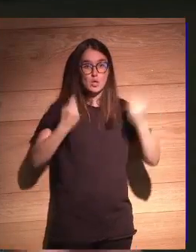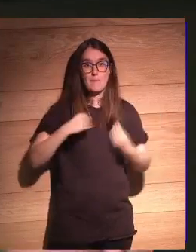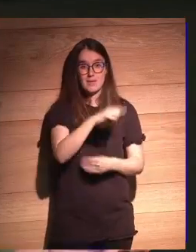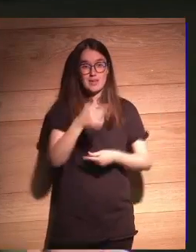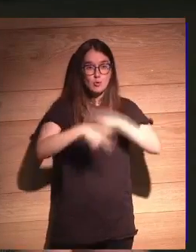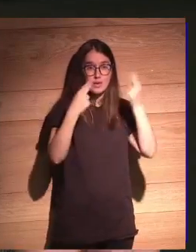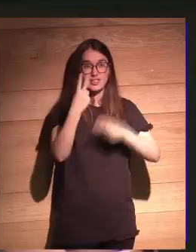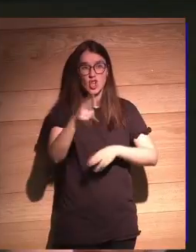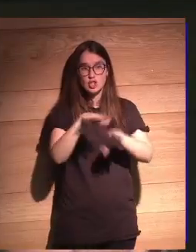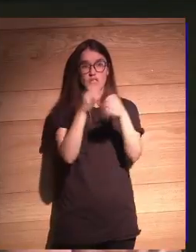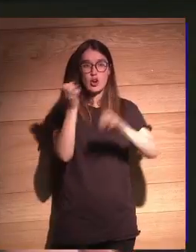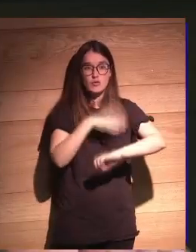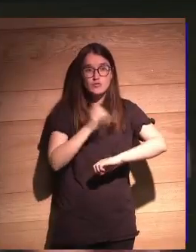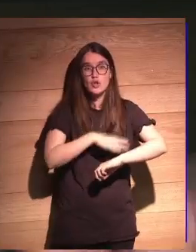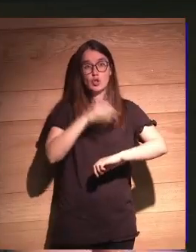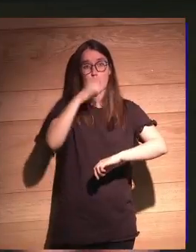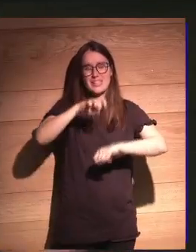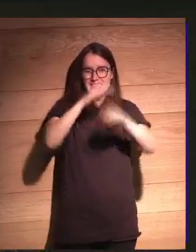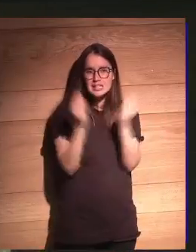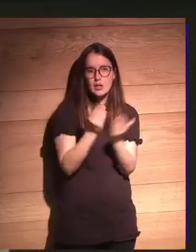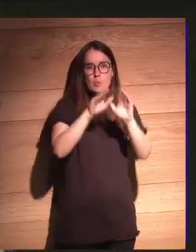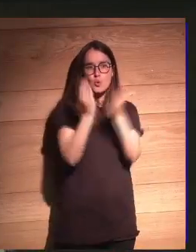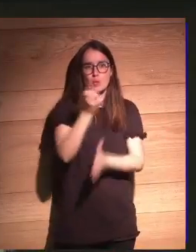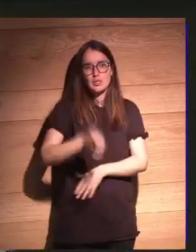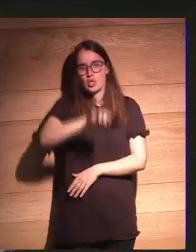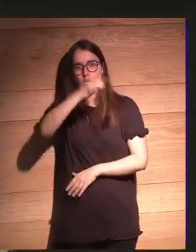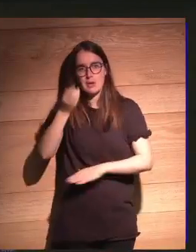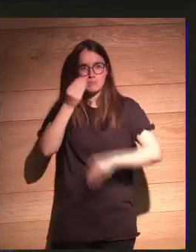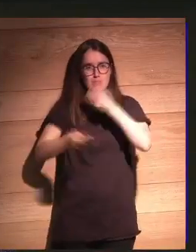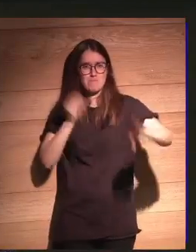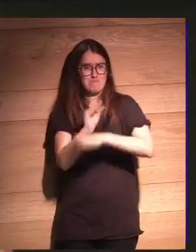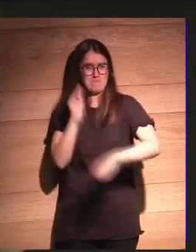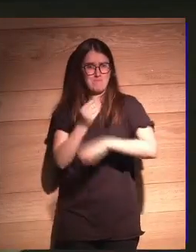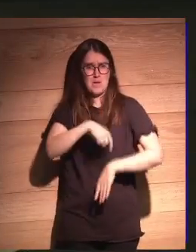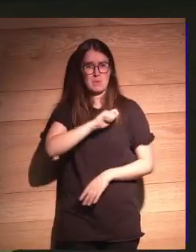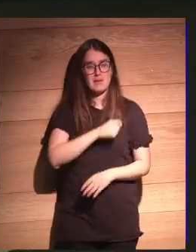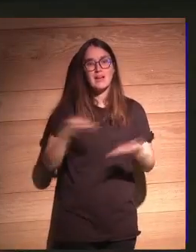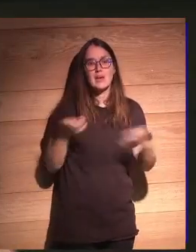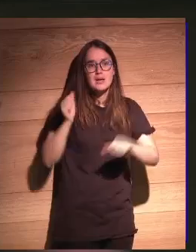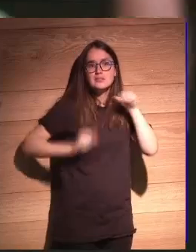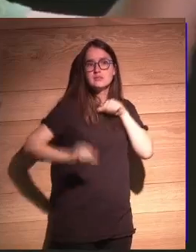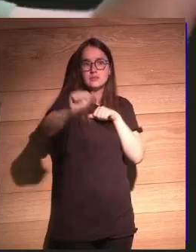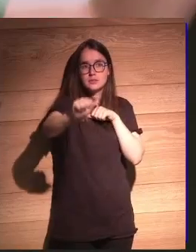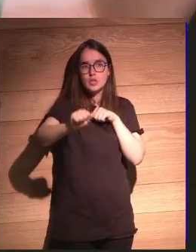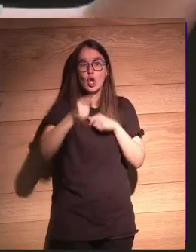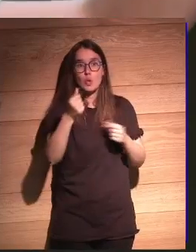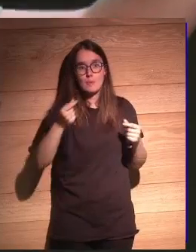selling public housing, two of the most important international vulture funds make massive investments in this country. What happens after